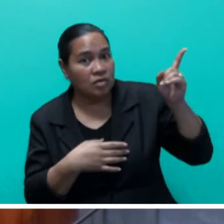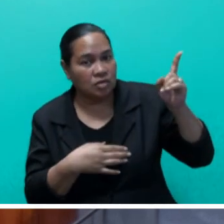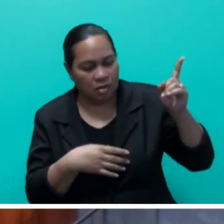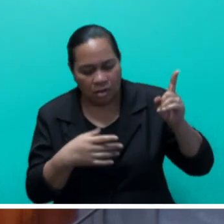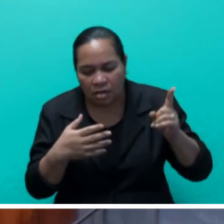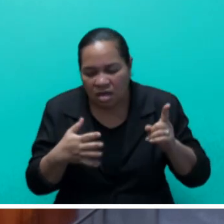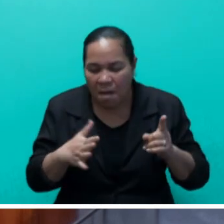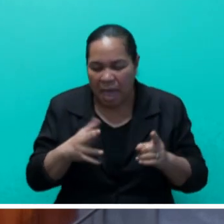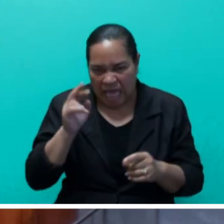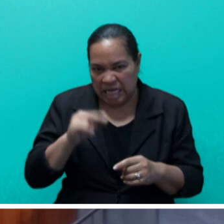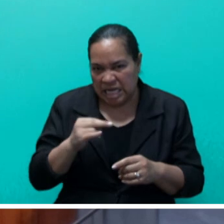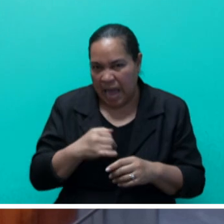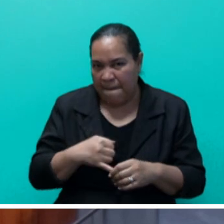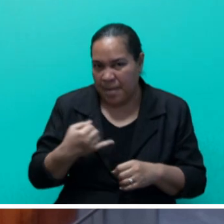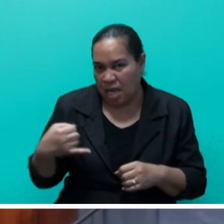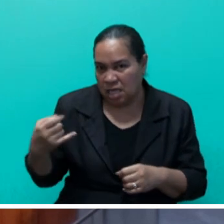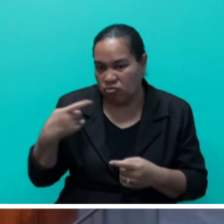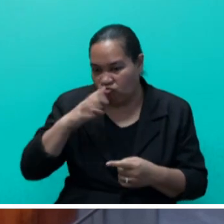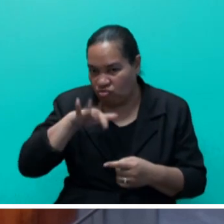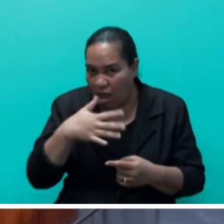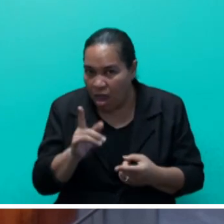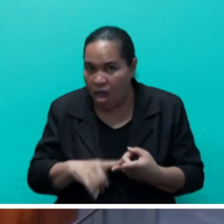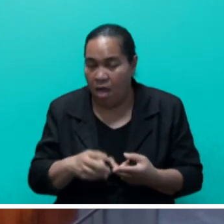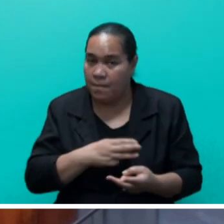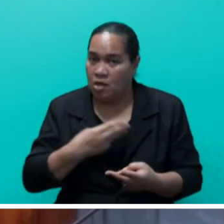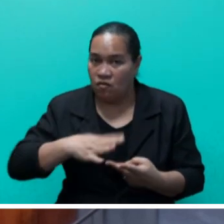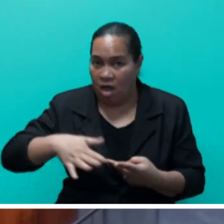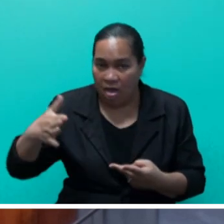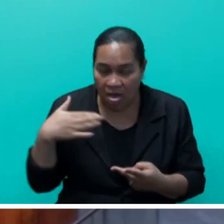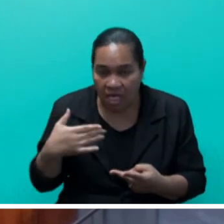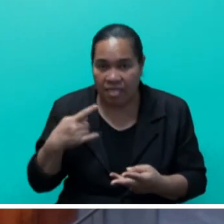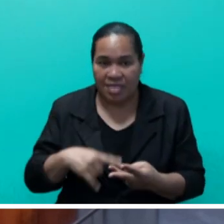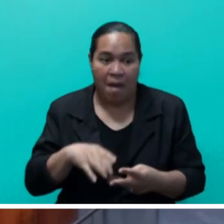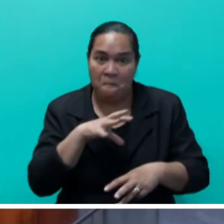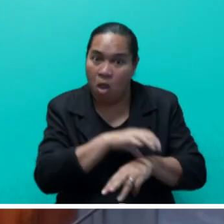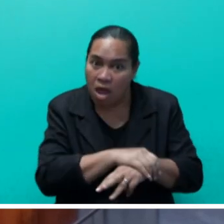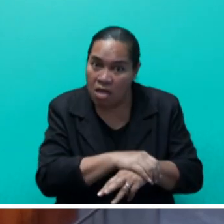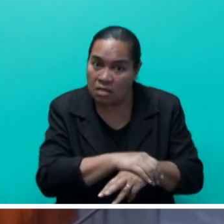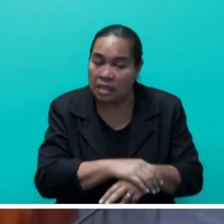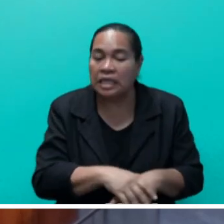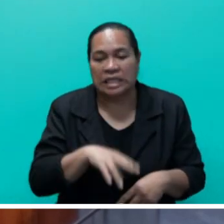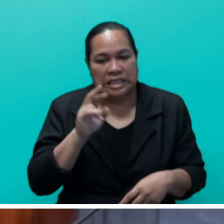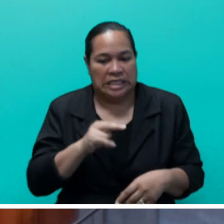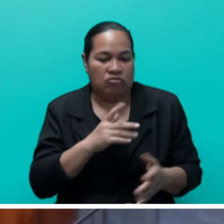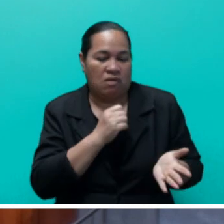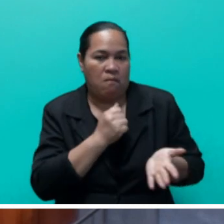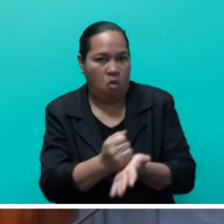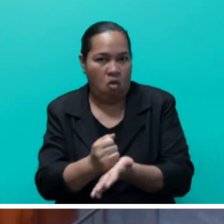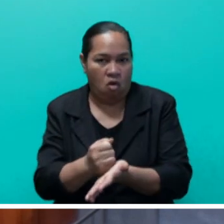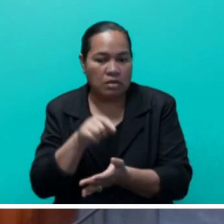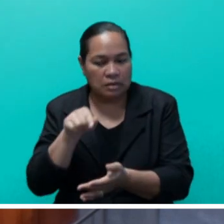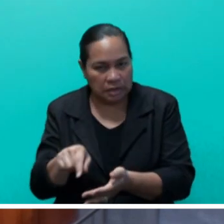Services Pacific, Ministry of Health, the Fiji Police Force, for their necessary support and